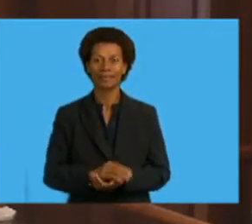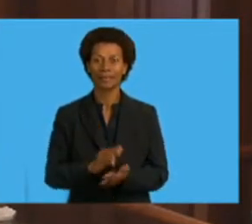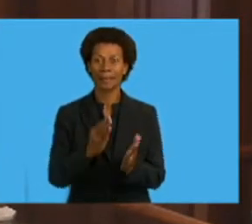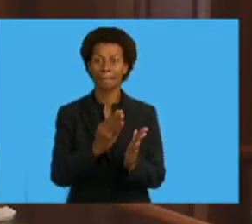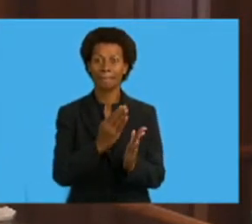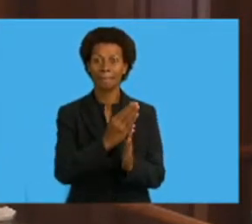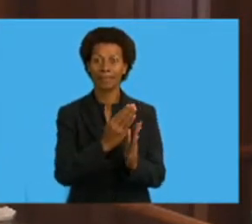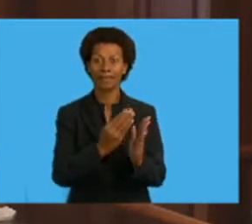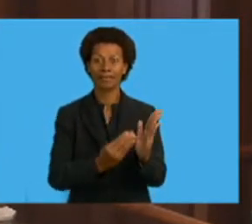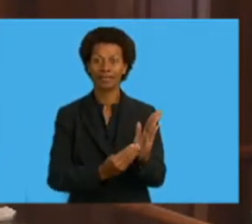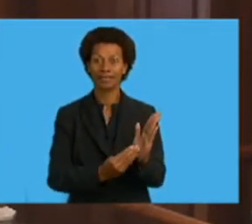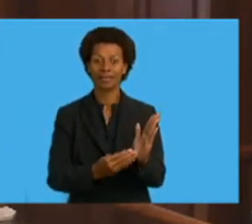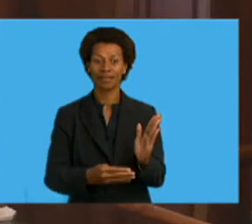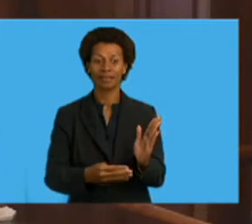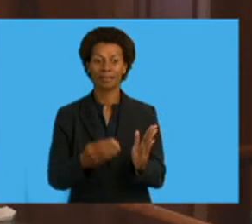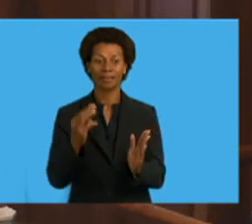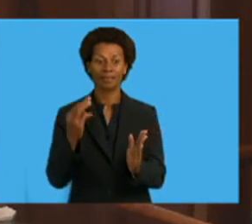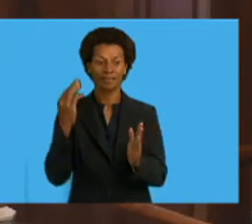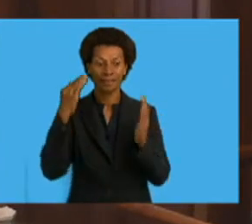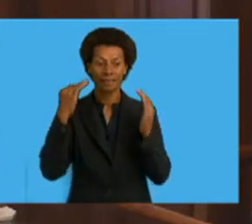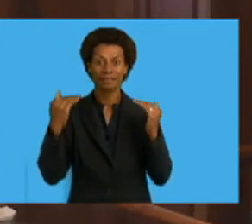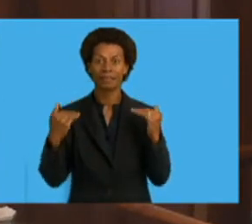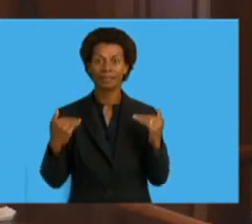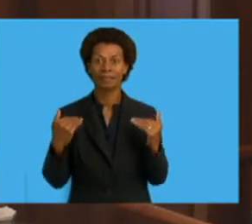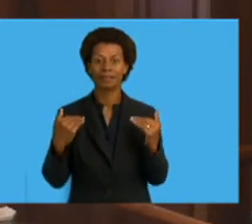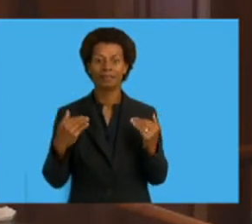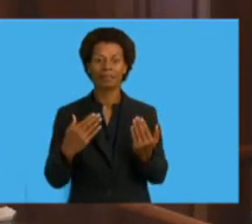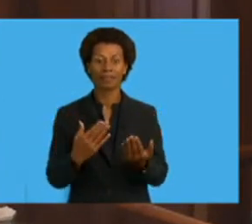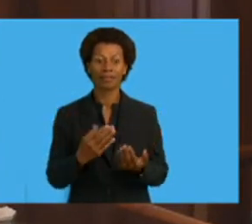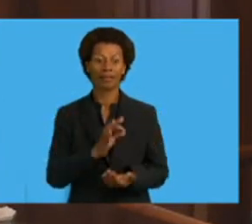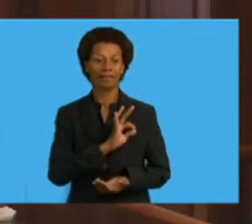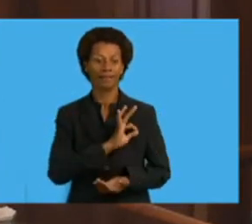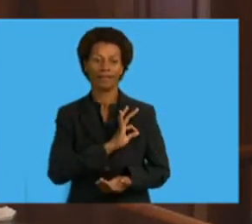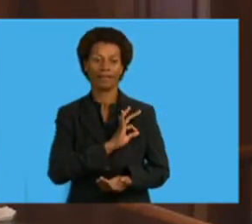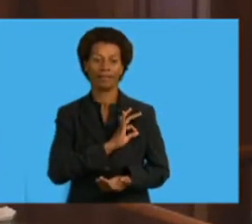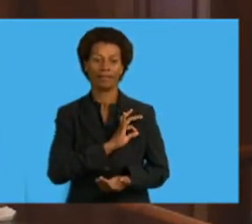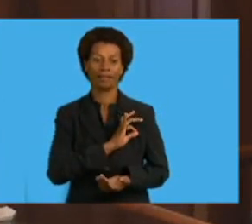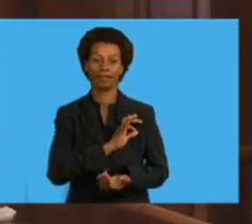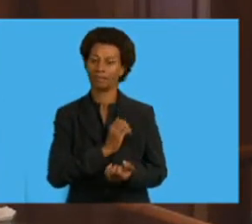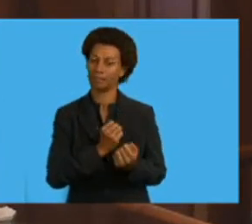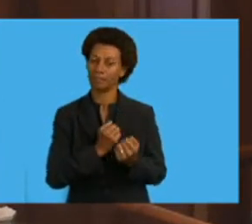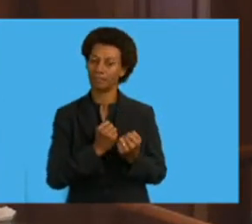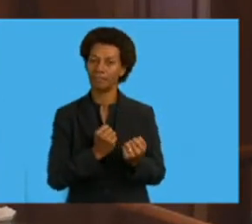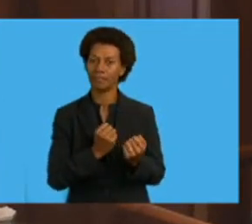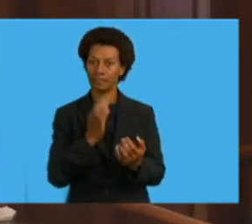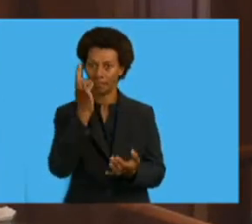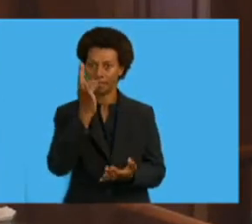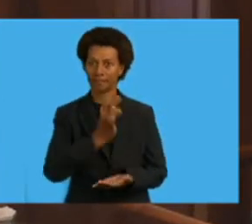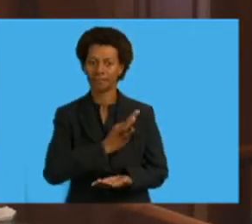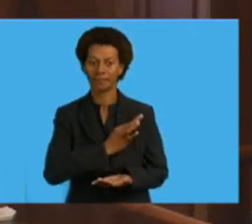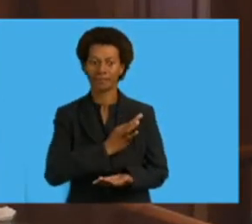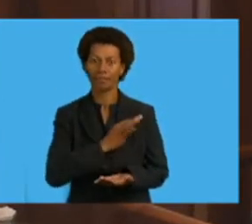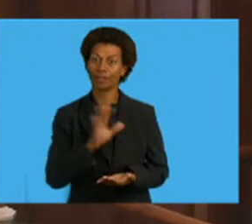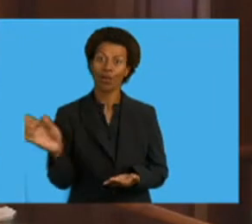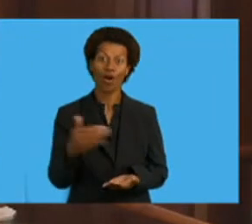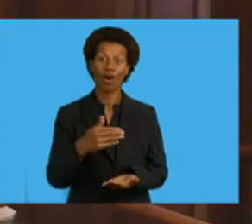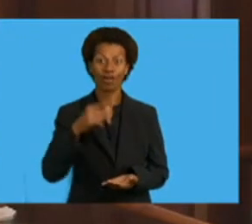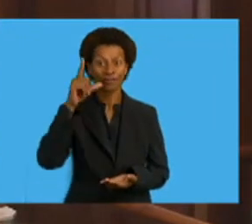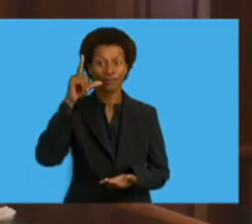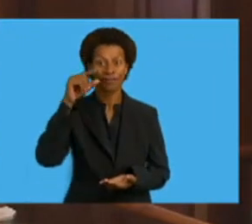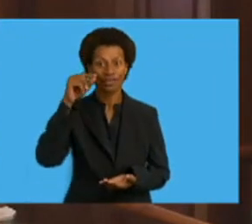Madam Speaker, we have again kept the faith with our people. Every Fijian worker, and especially the